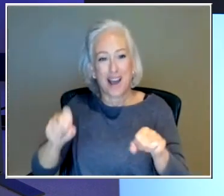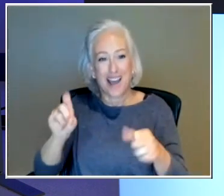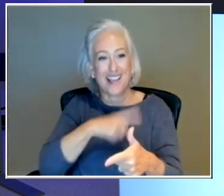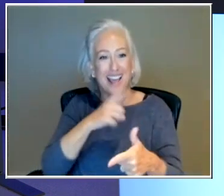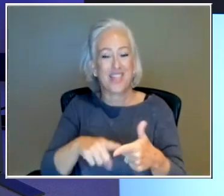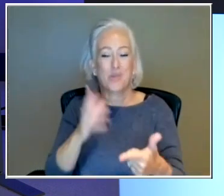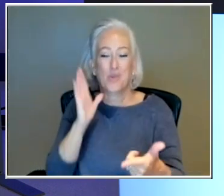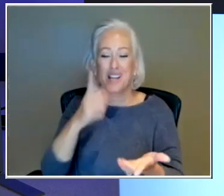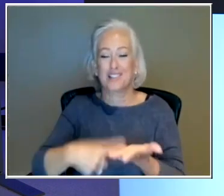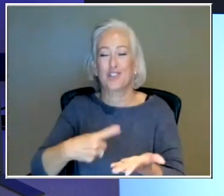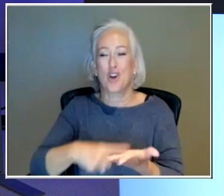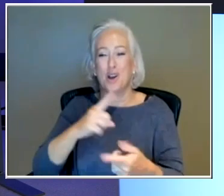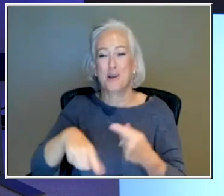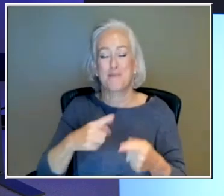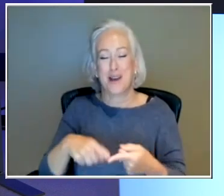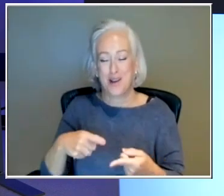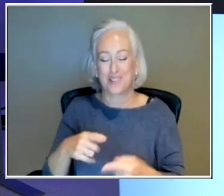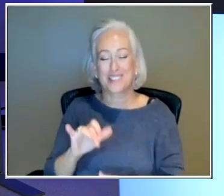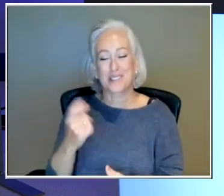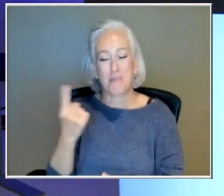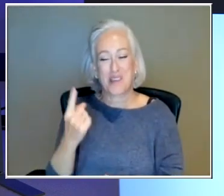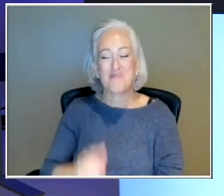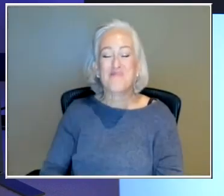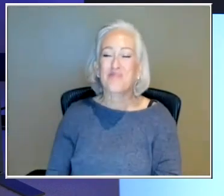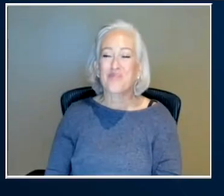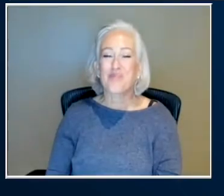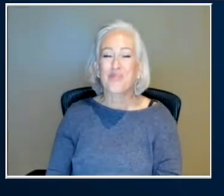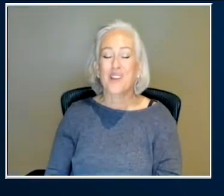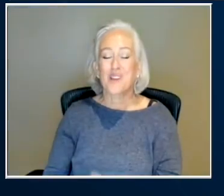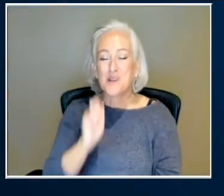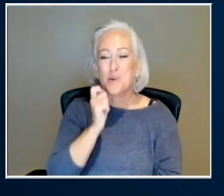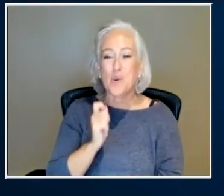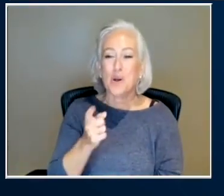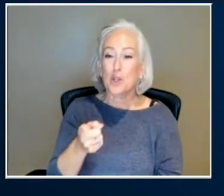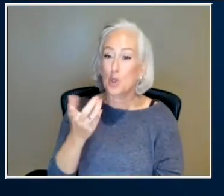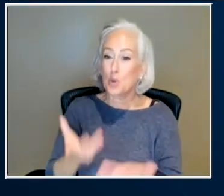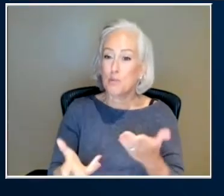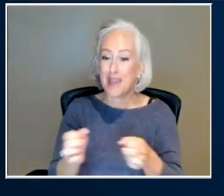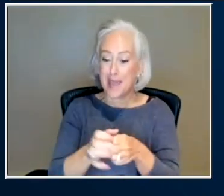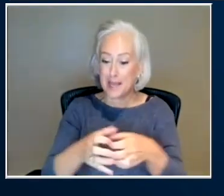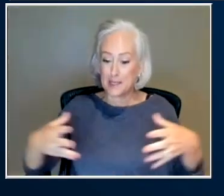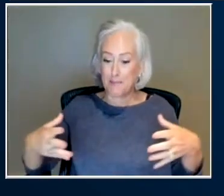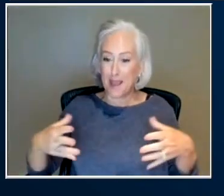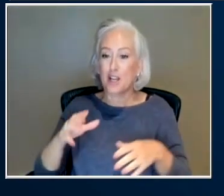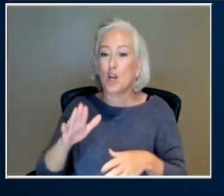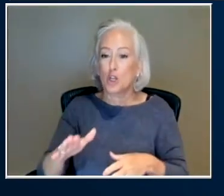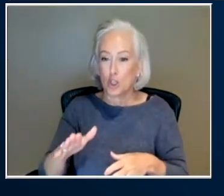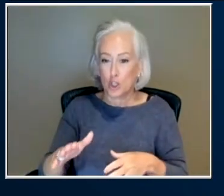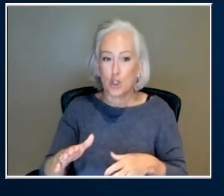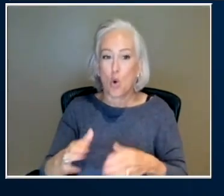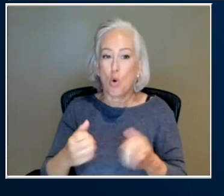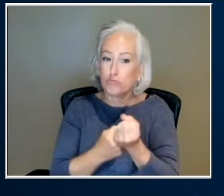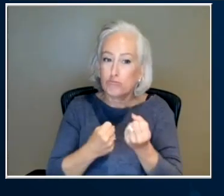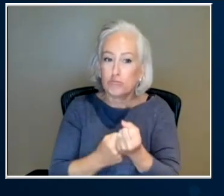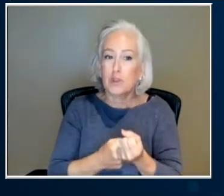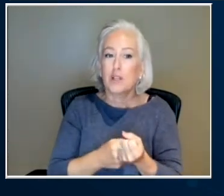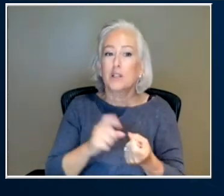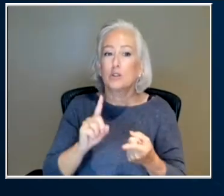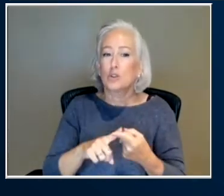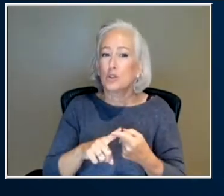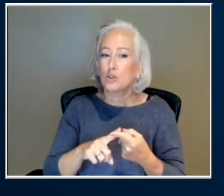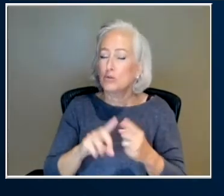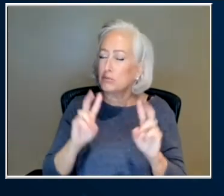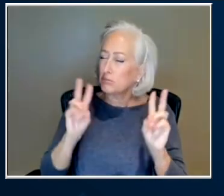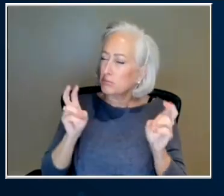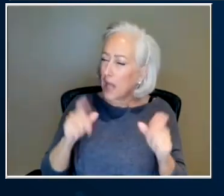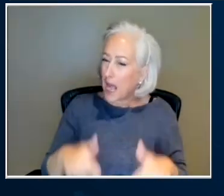Absolutely. So cool. It's so cool. And I understand that you may expand your advocacy to another hobby of yours, maybe Alive to Fly. Is this what I'm